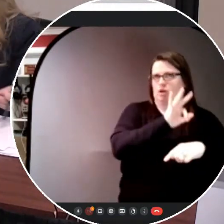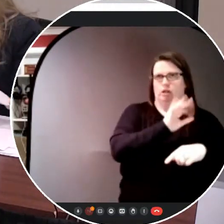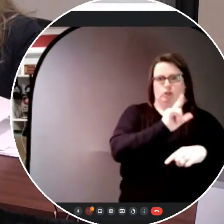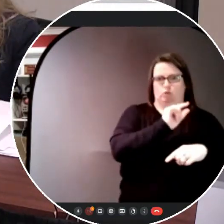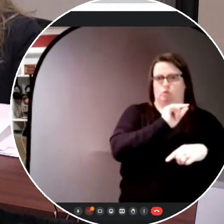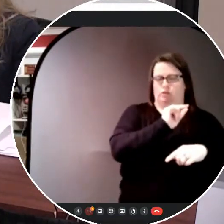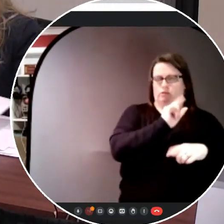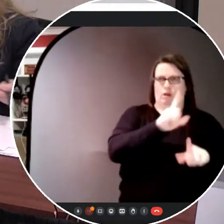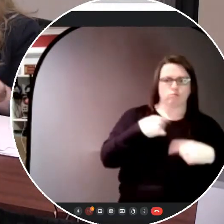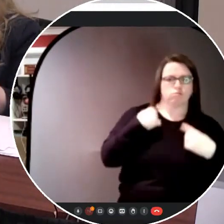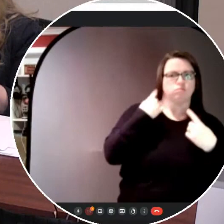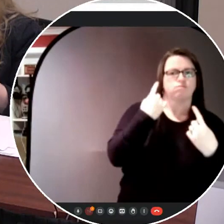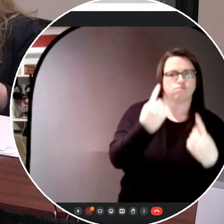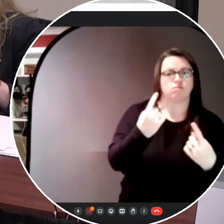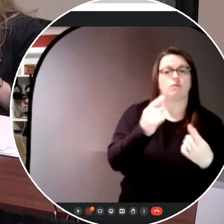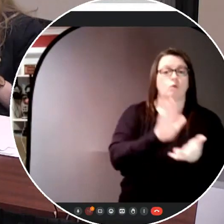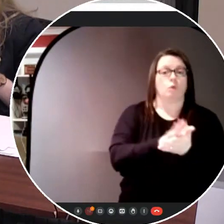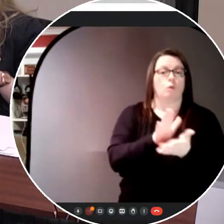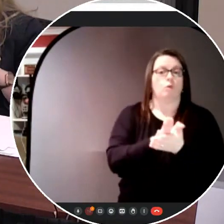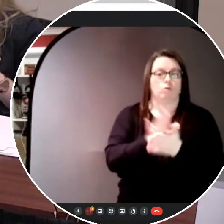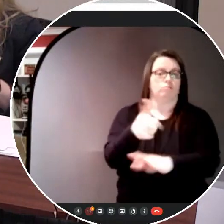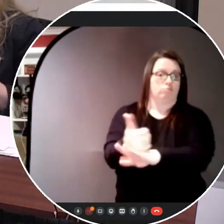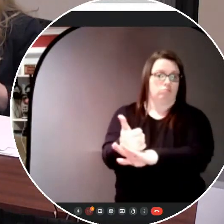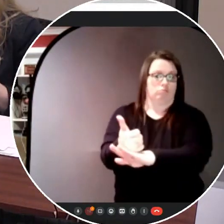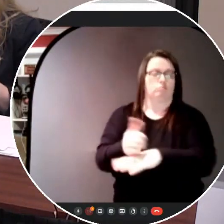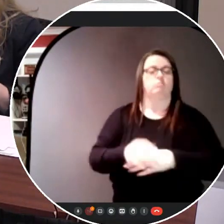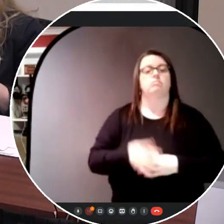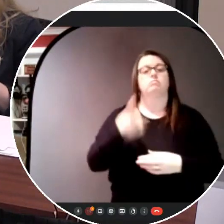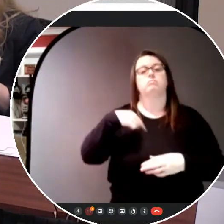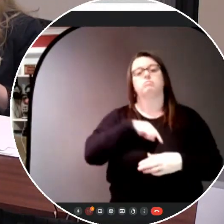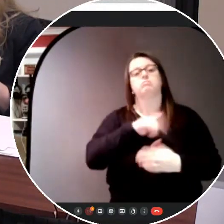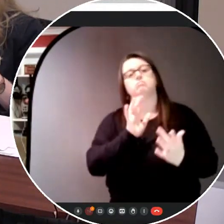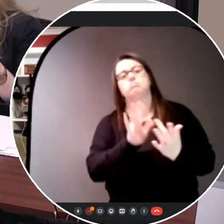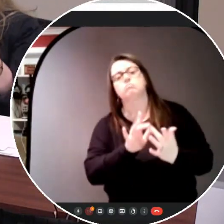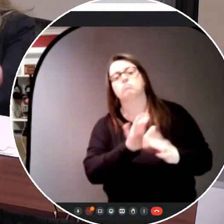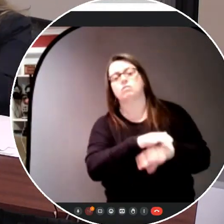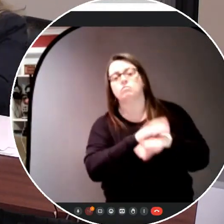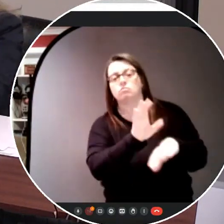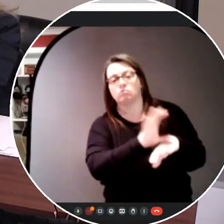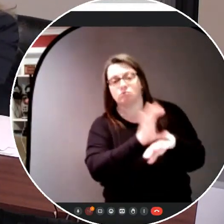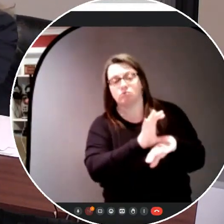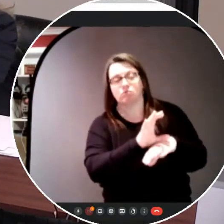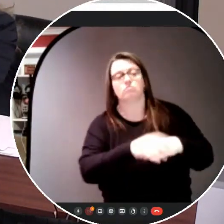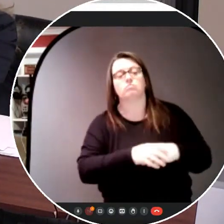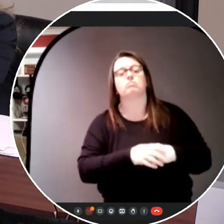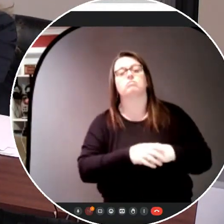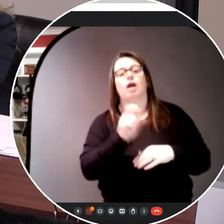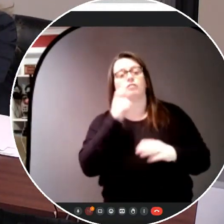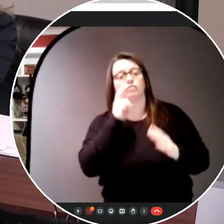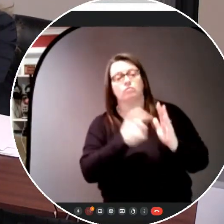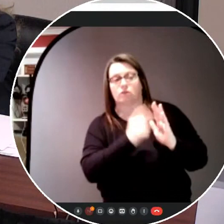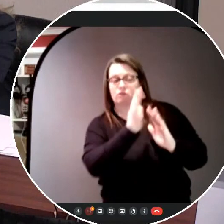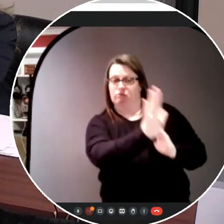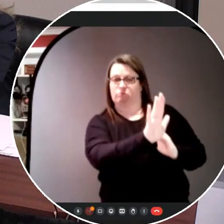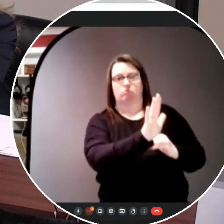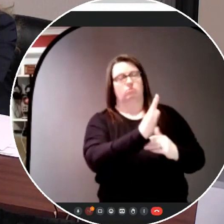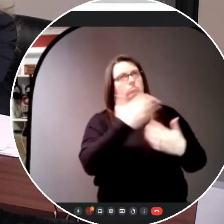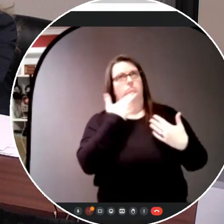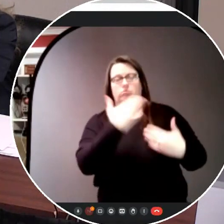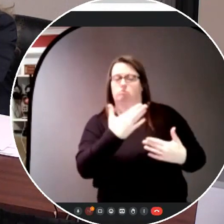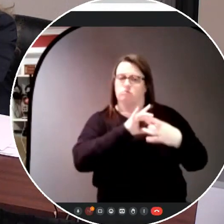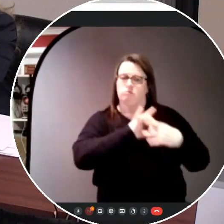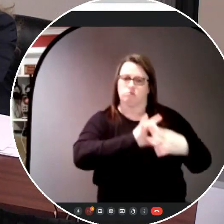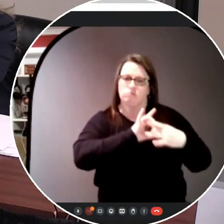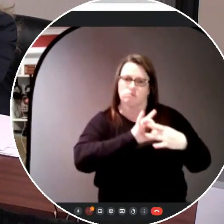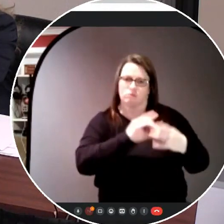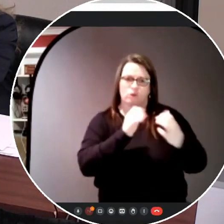time. We've been in touch with the Anglican Synod, and we have to acknowledge their cooperation in this, in that they